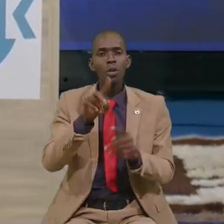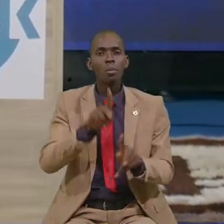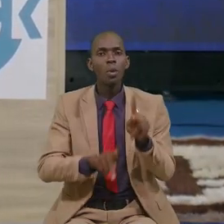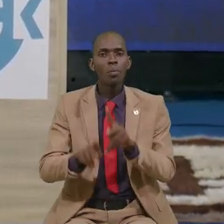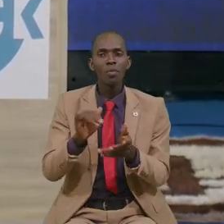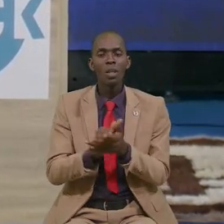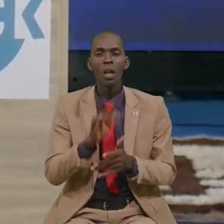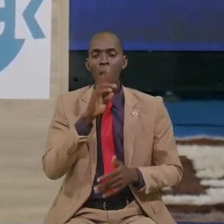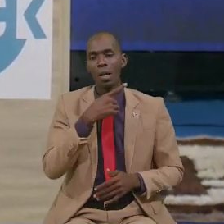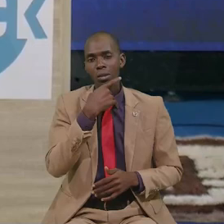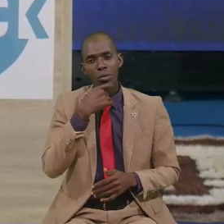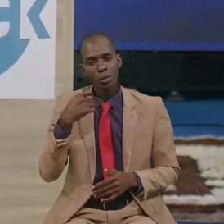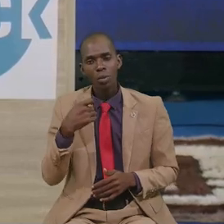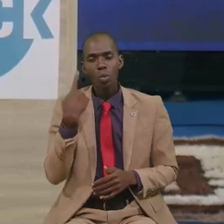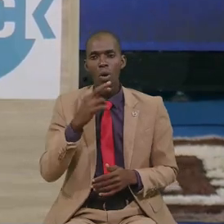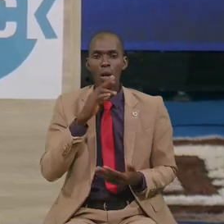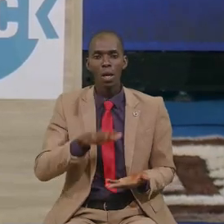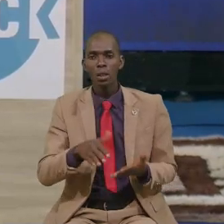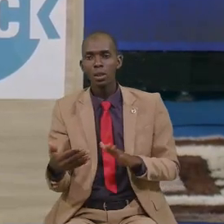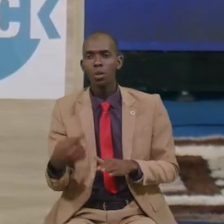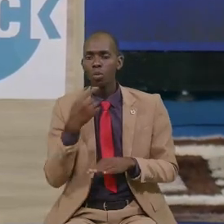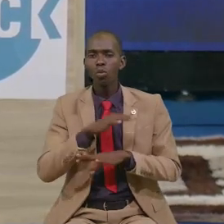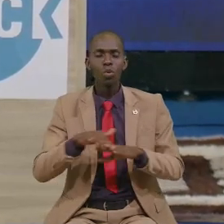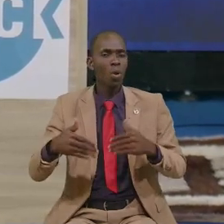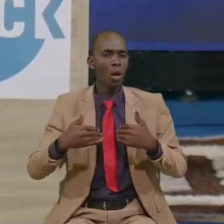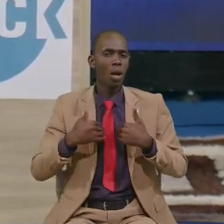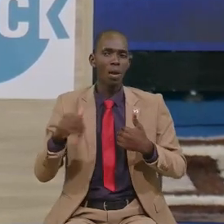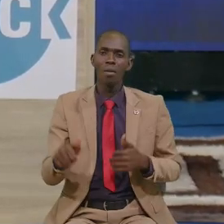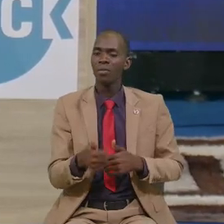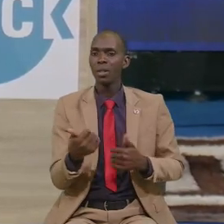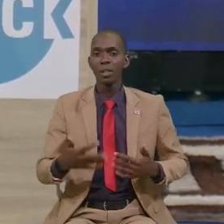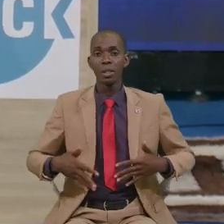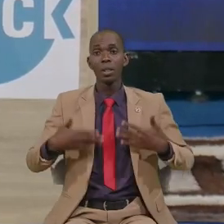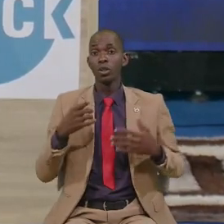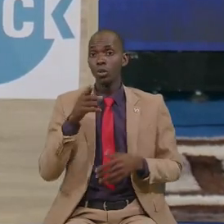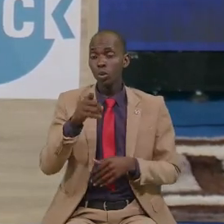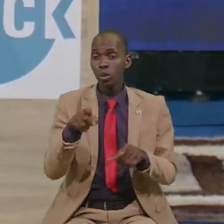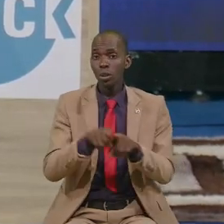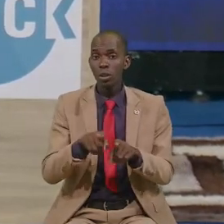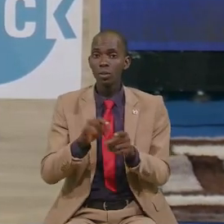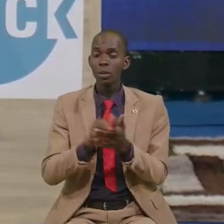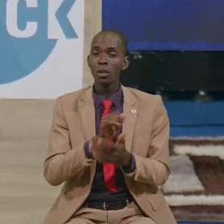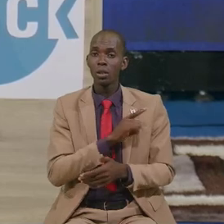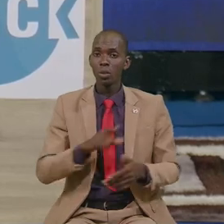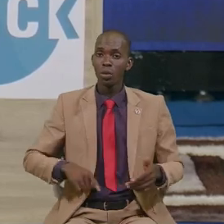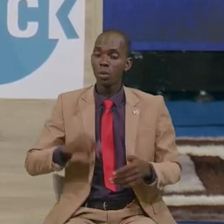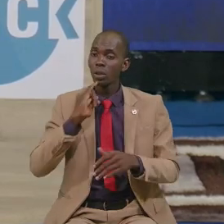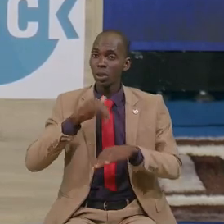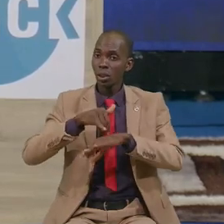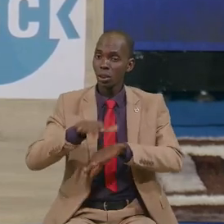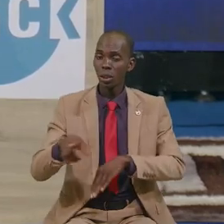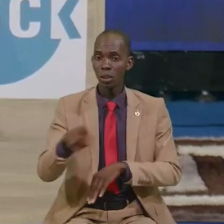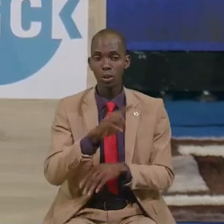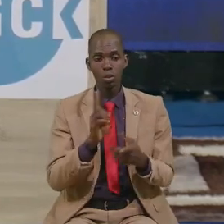are dead, who don't have any life, you yourself that the Lord is sending to them, you must not be like them. If you